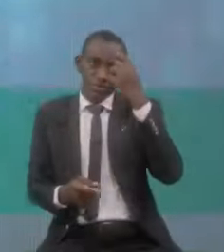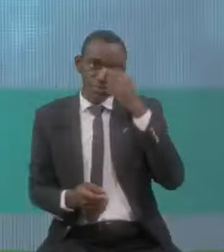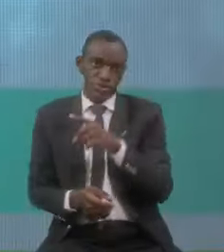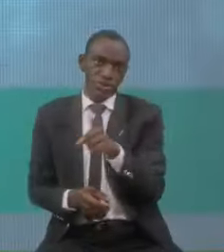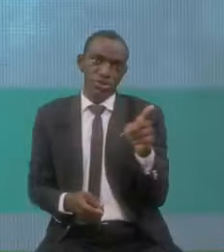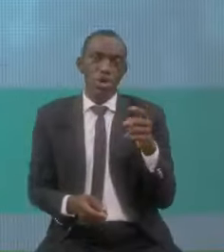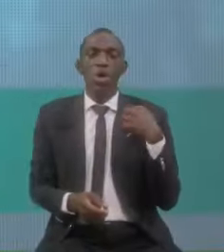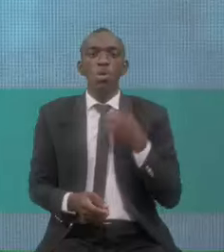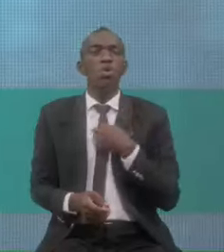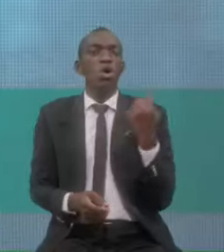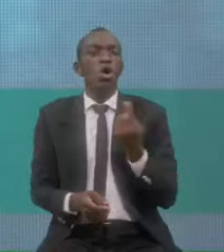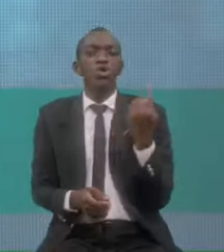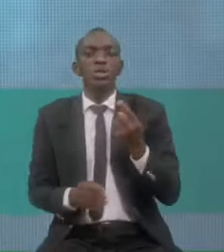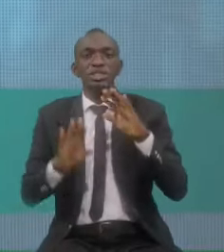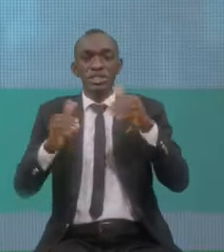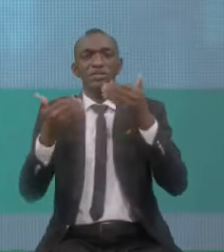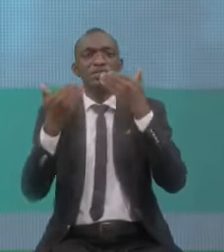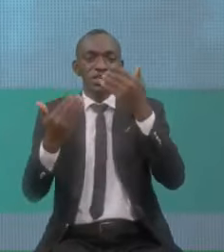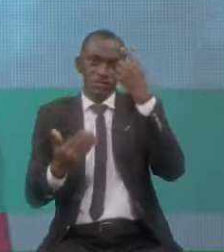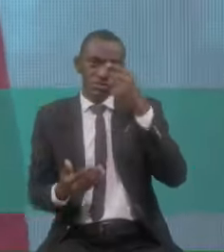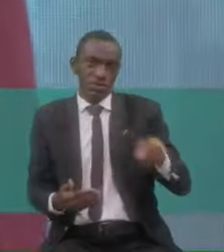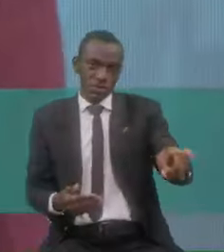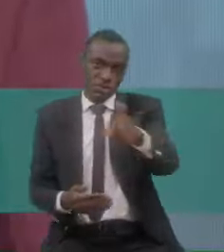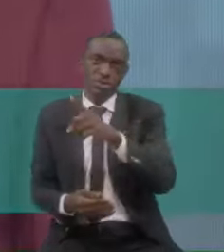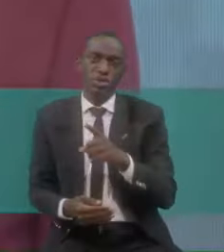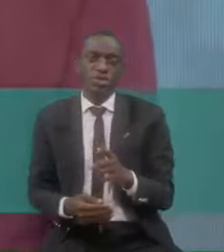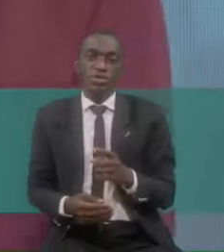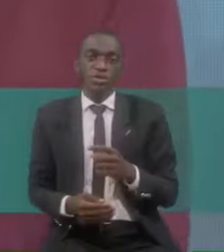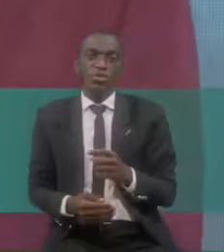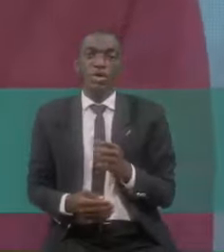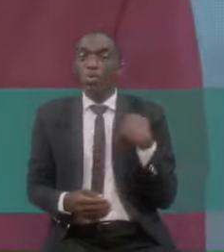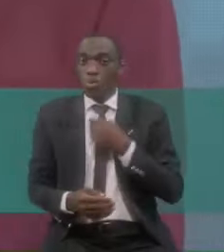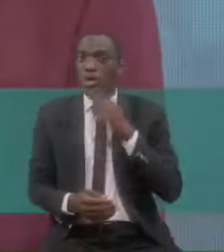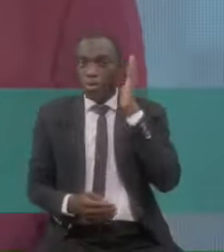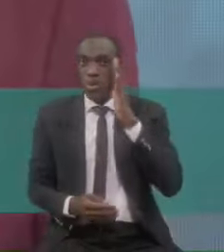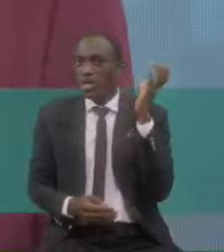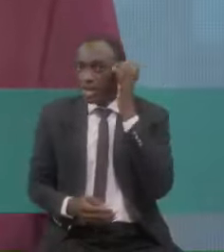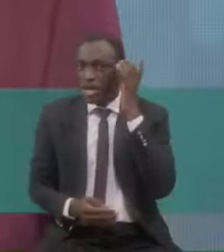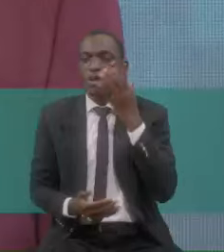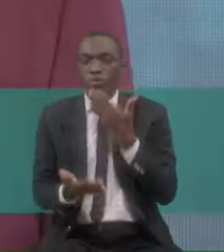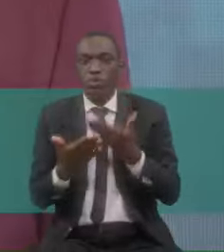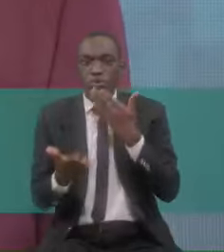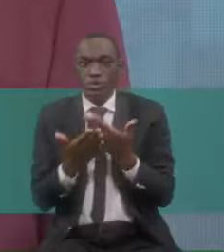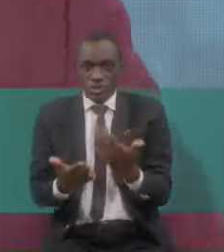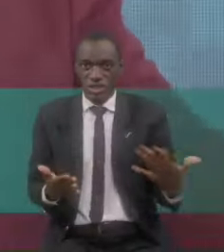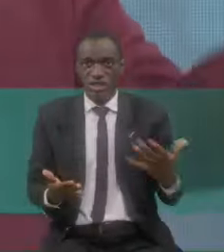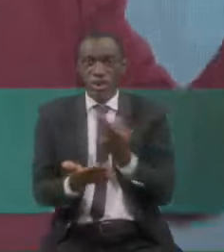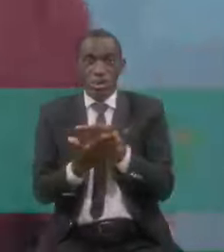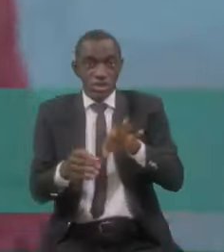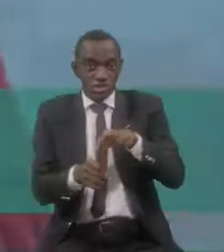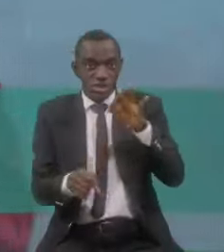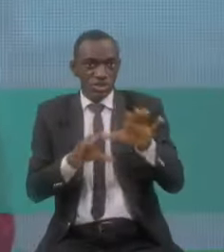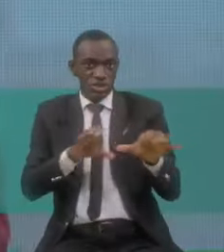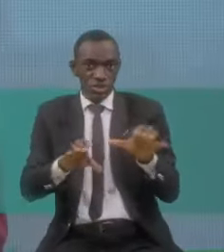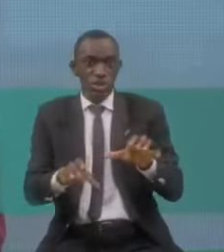you. On your behalf, we'll hear of the good deeds the Holy Ghost is doing. We'll